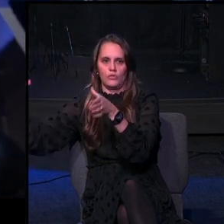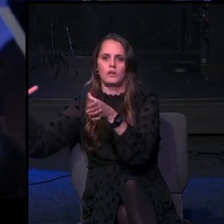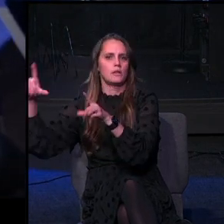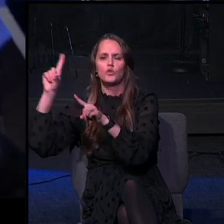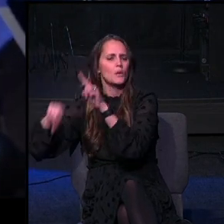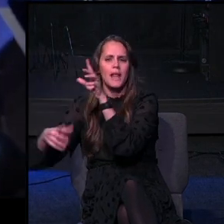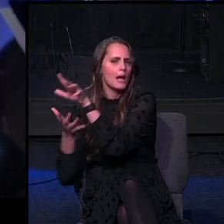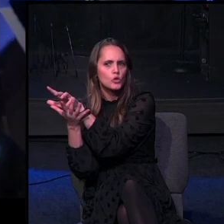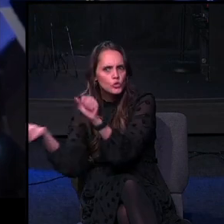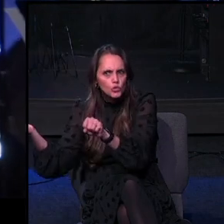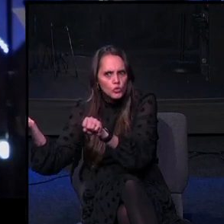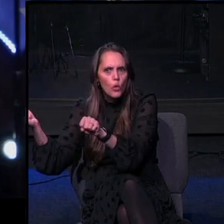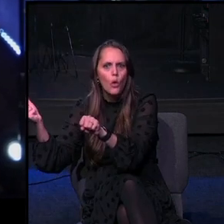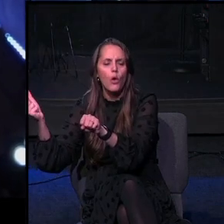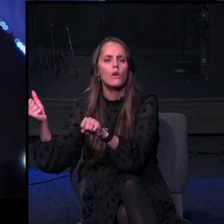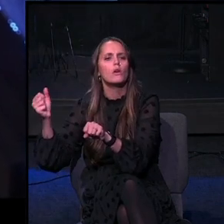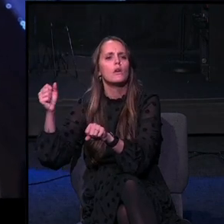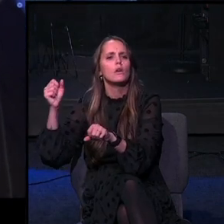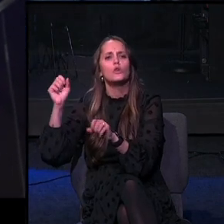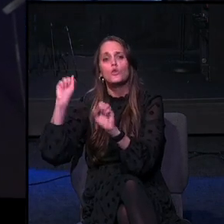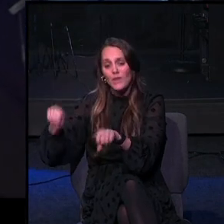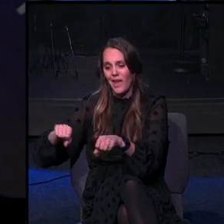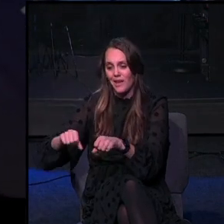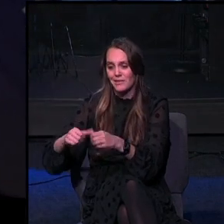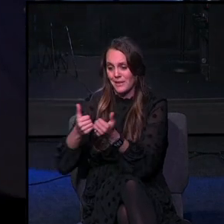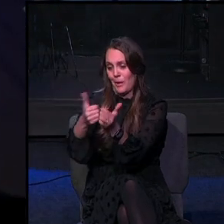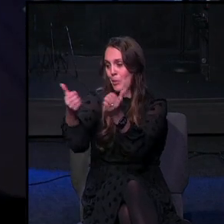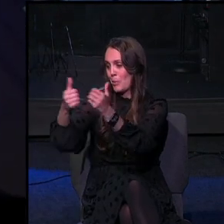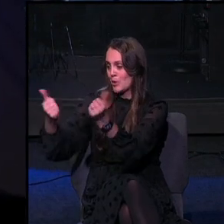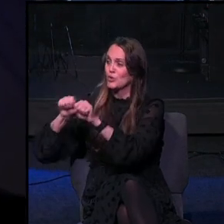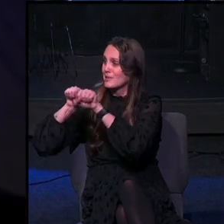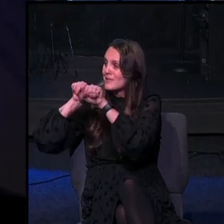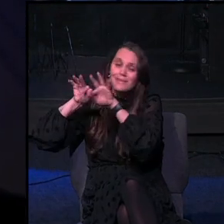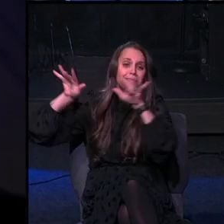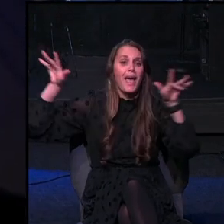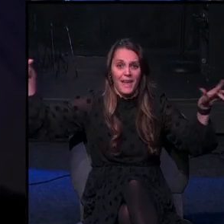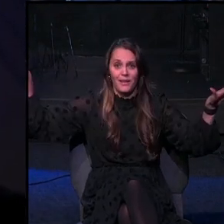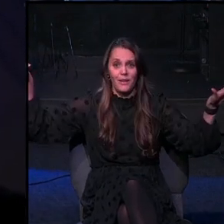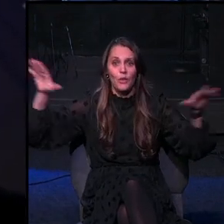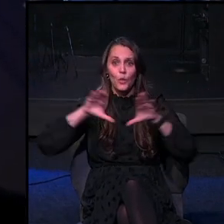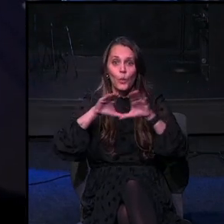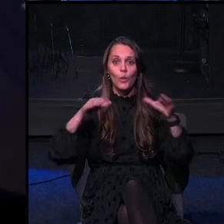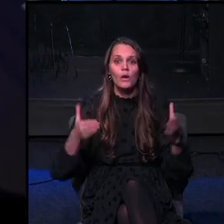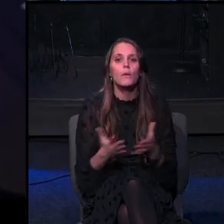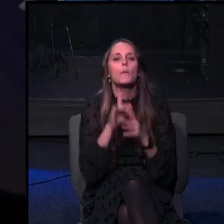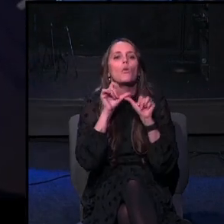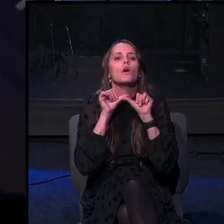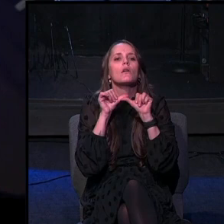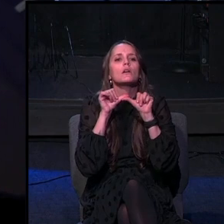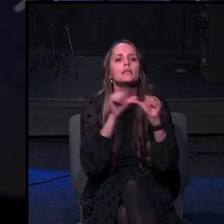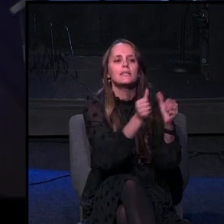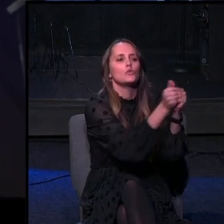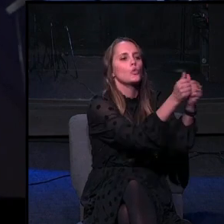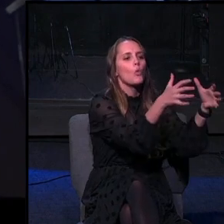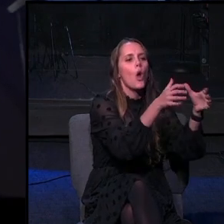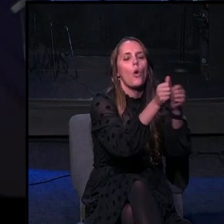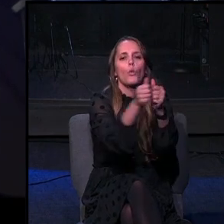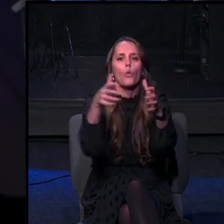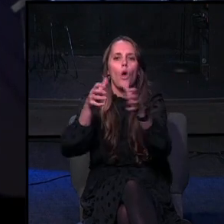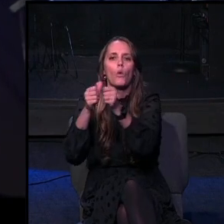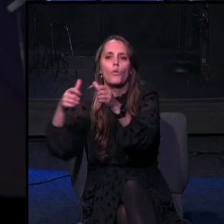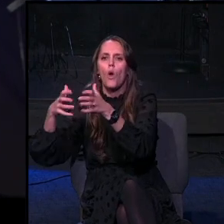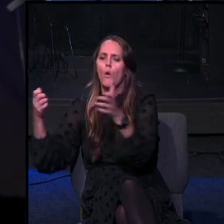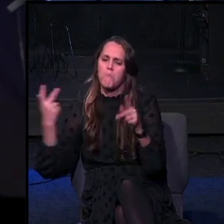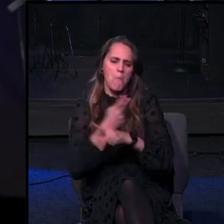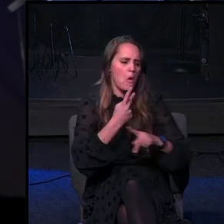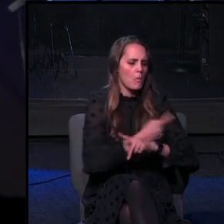that. You could break that up. You could cut it into a tiny pieces. You could send the pieces all over the world, and it will continue to grow and multiply. You